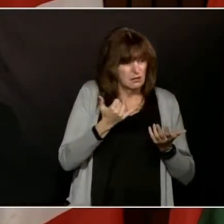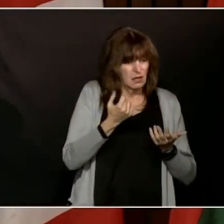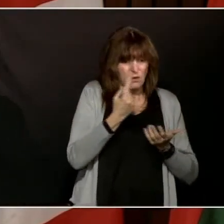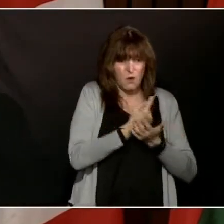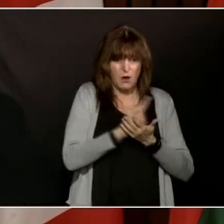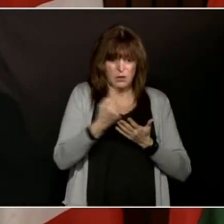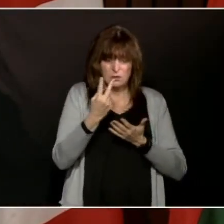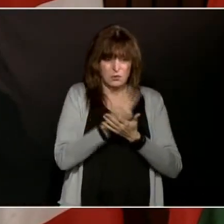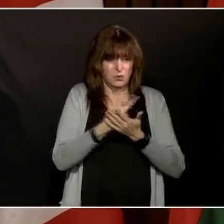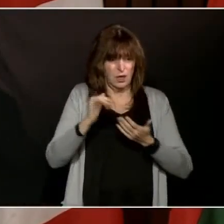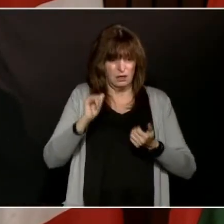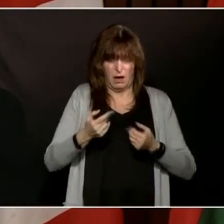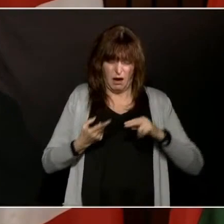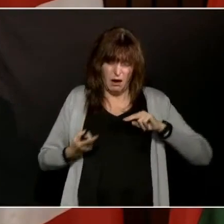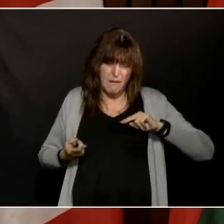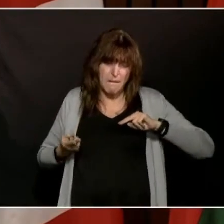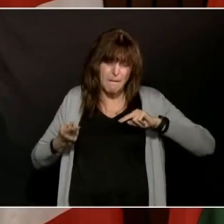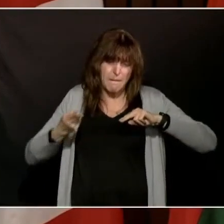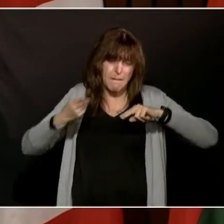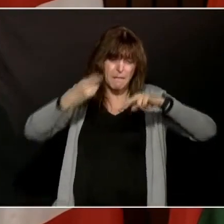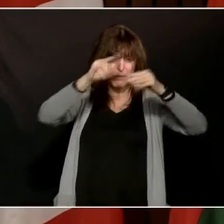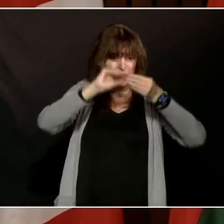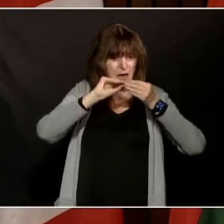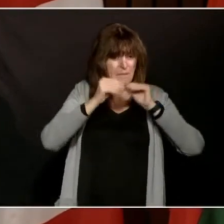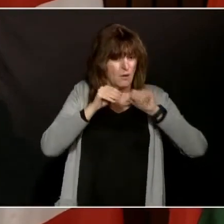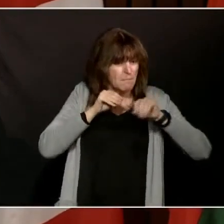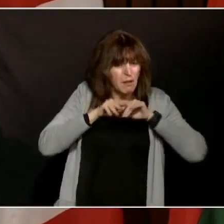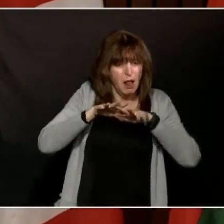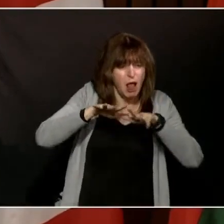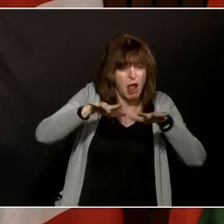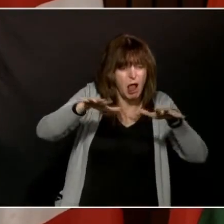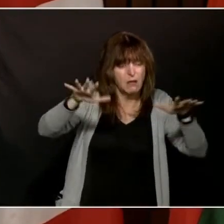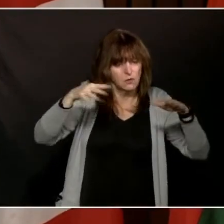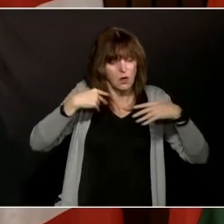coming days will be helpful to understand how this is